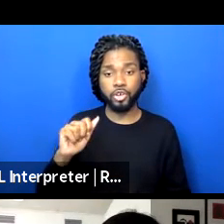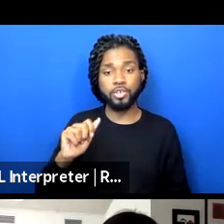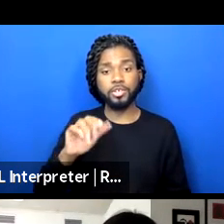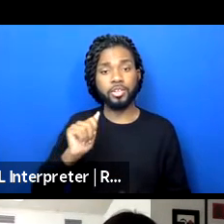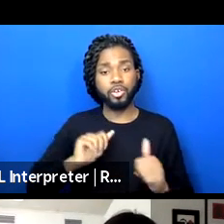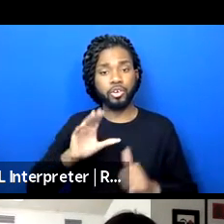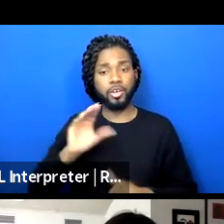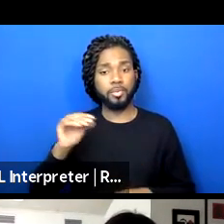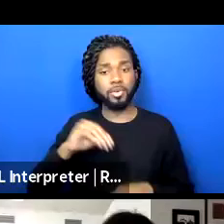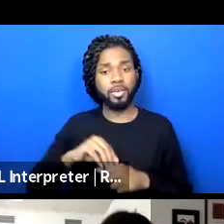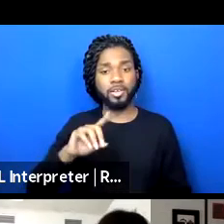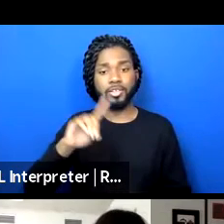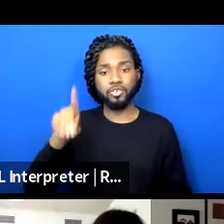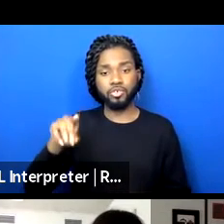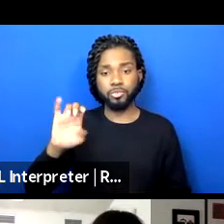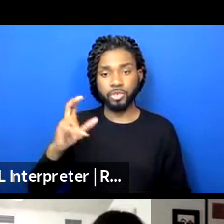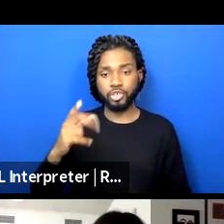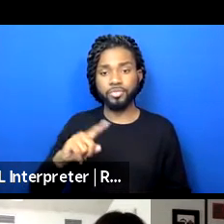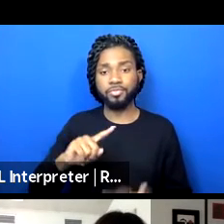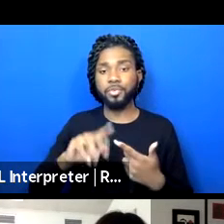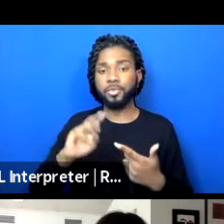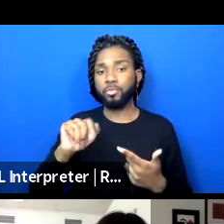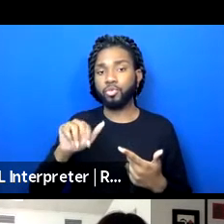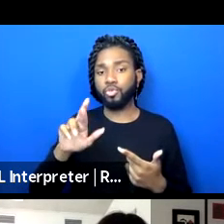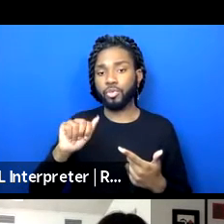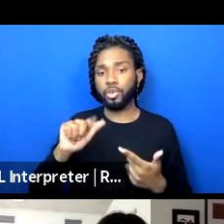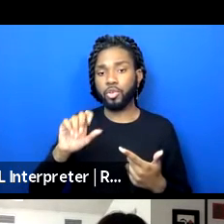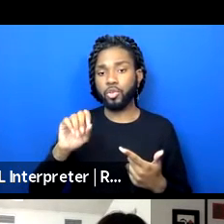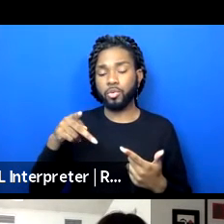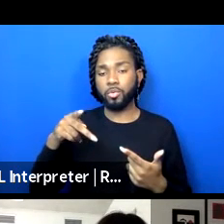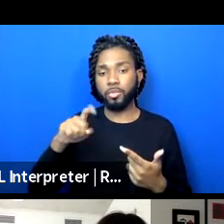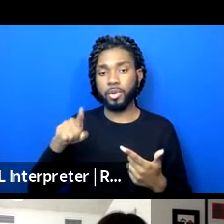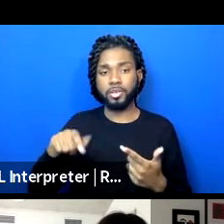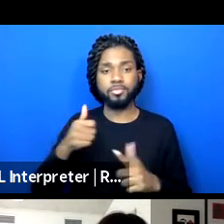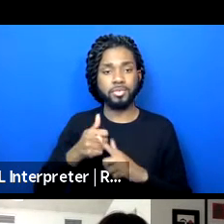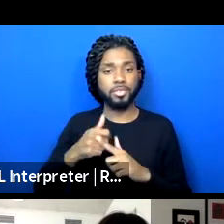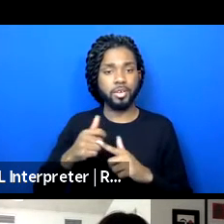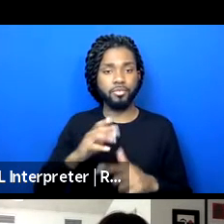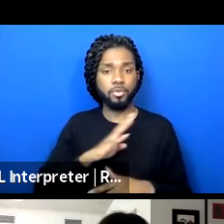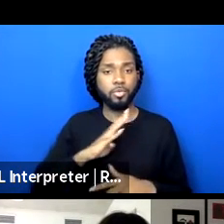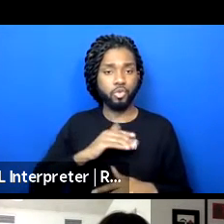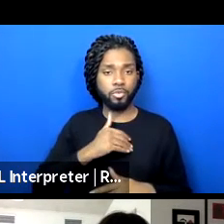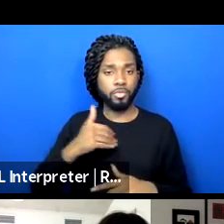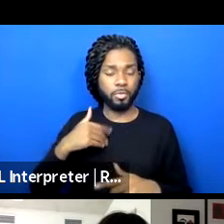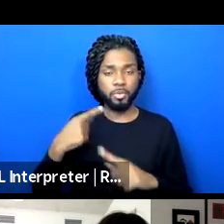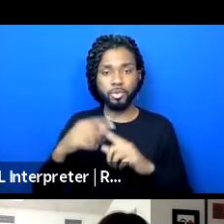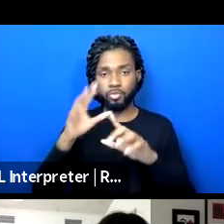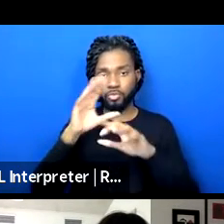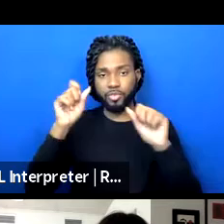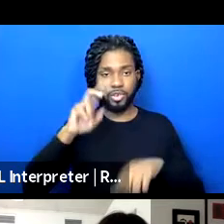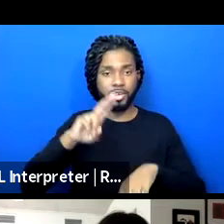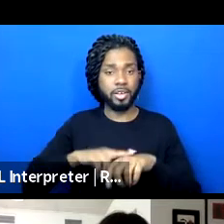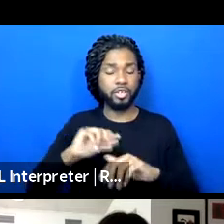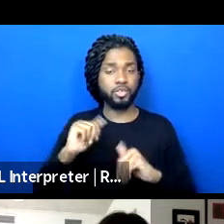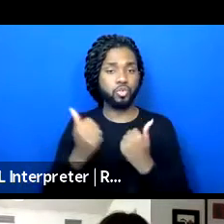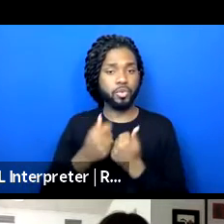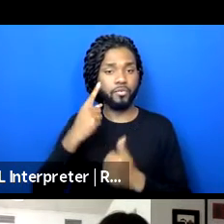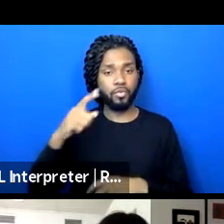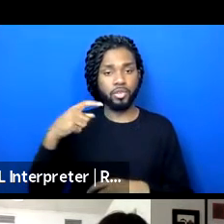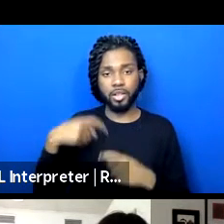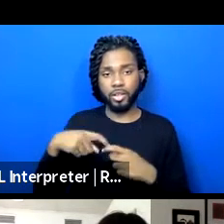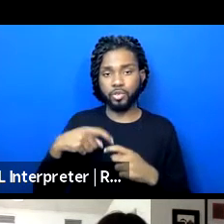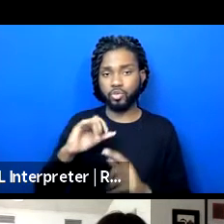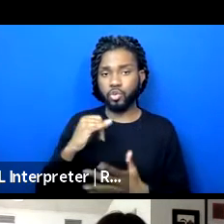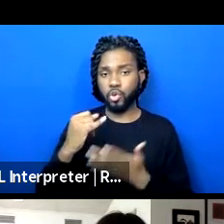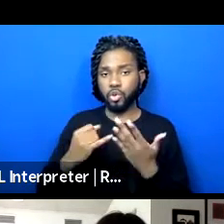by Maria Lopez de Leon, the president and CEO and a board member of the National Association of Latino Arts and